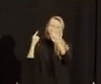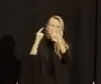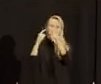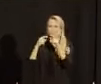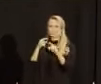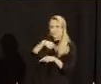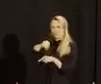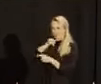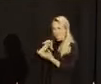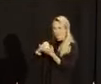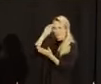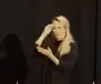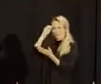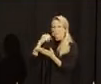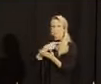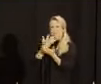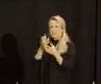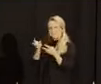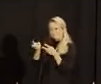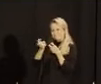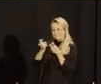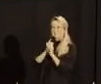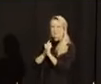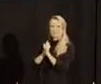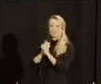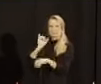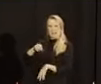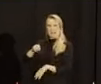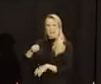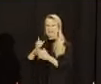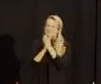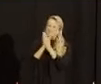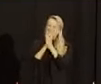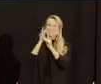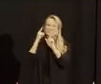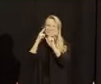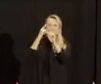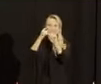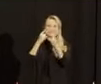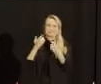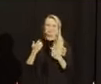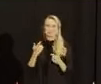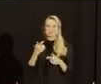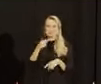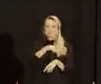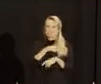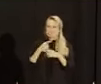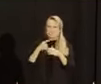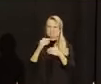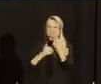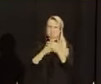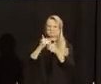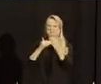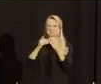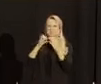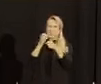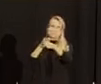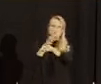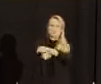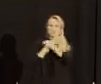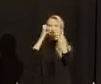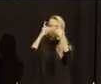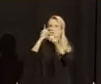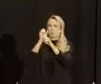was a trailblazer and literally had to create systems for inclusive education and employment. And it didn't matter that they hadn't seen it